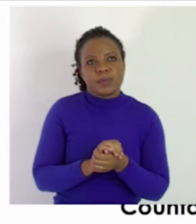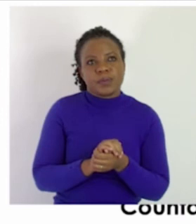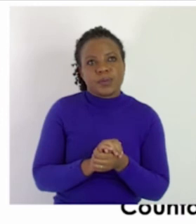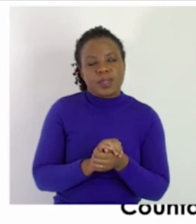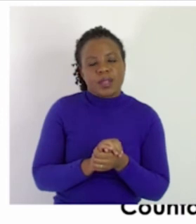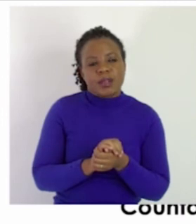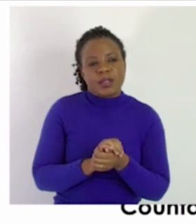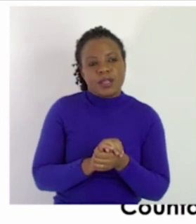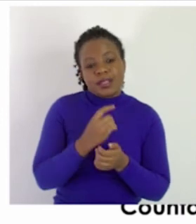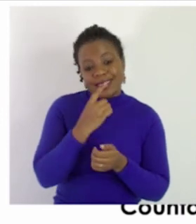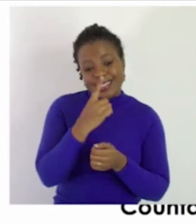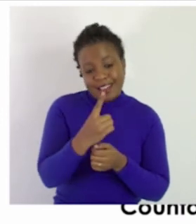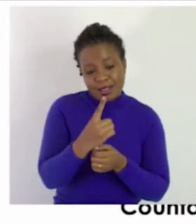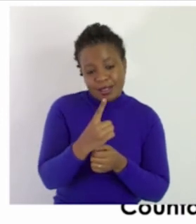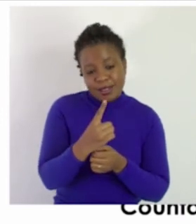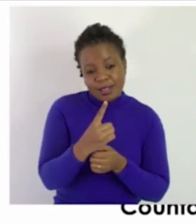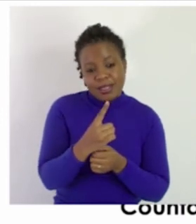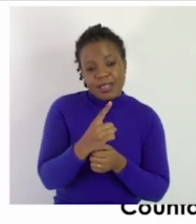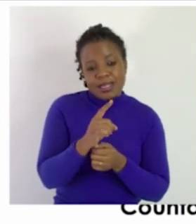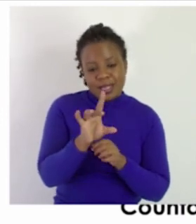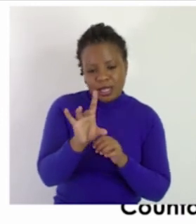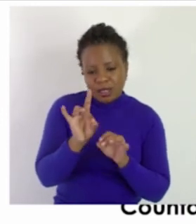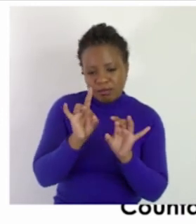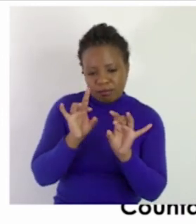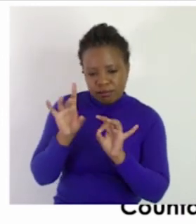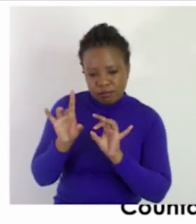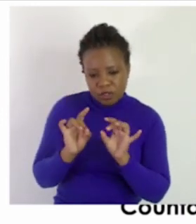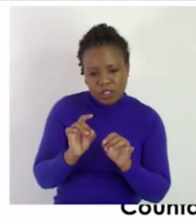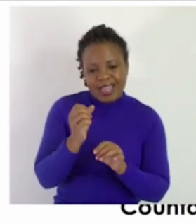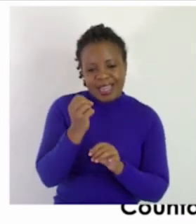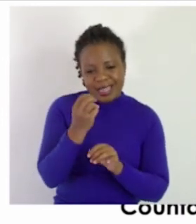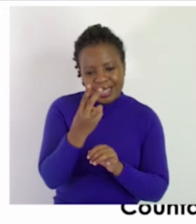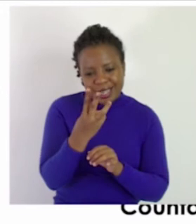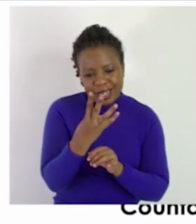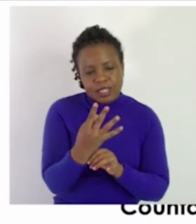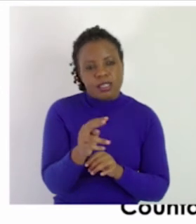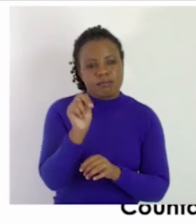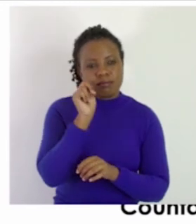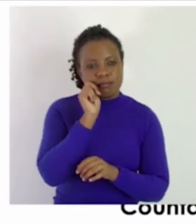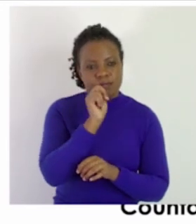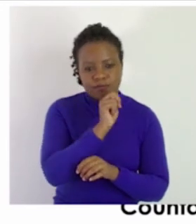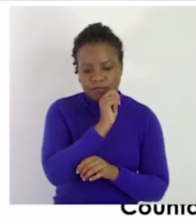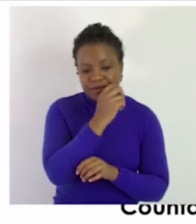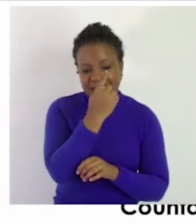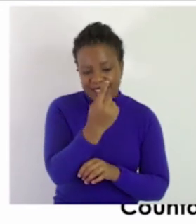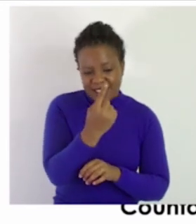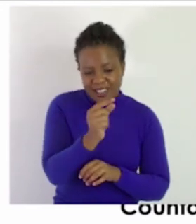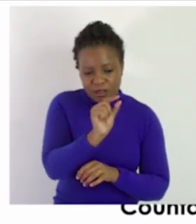instruction says, identify the countable nouns in each sentence and write